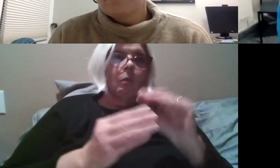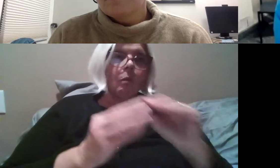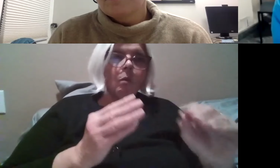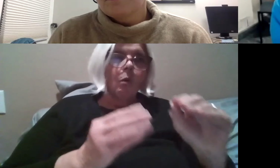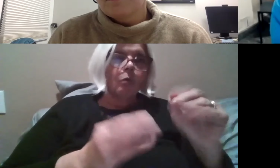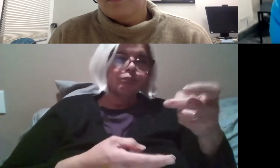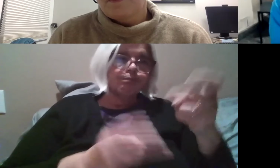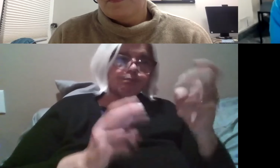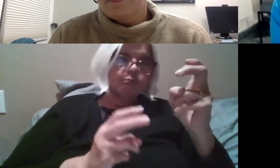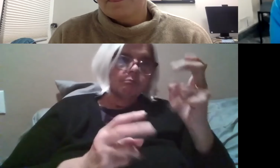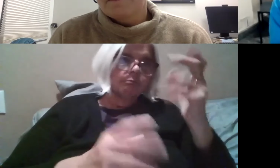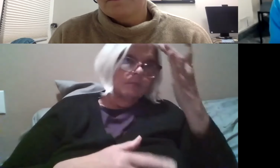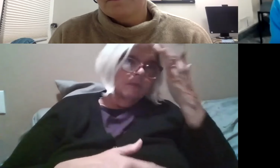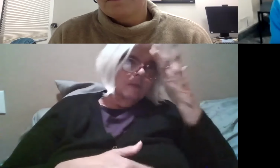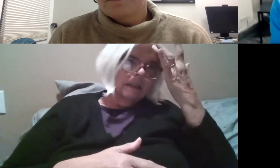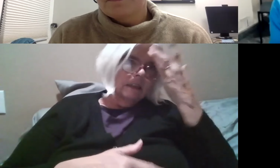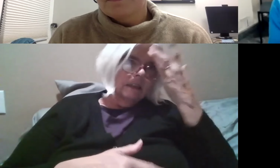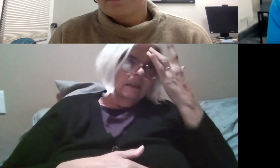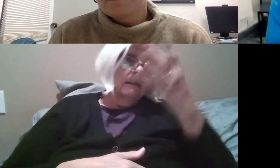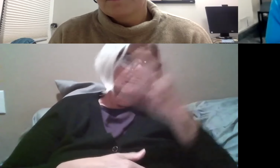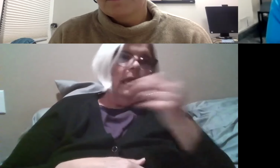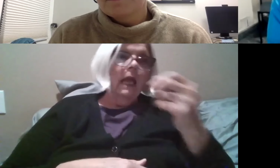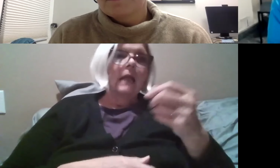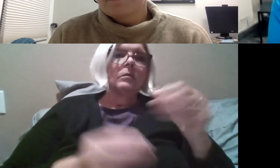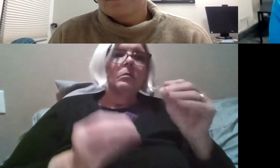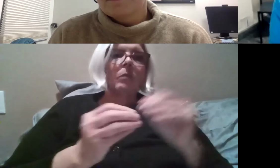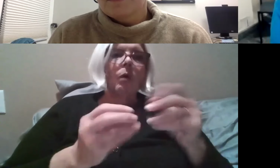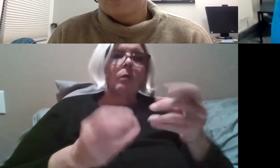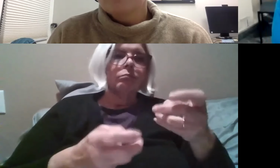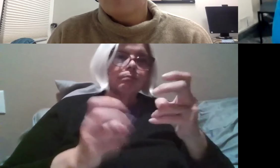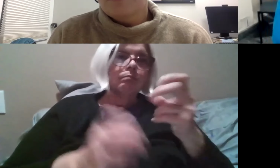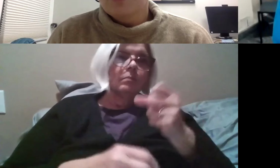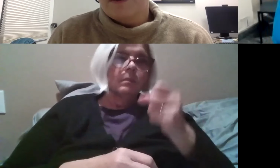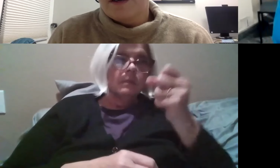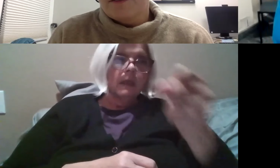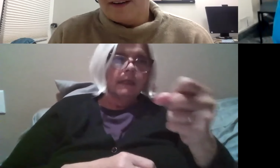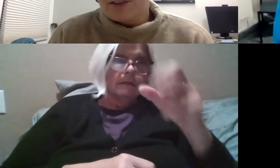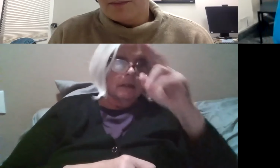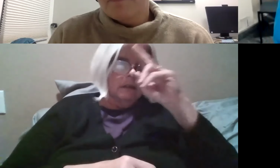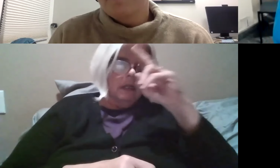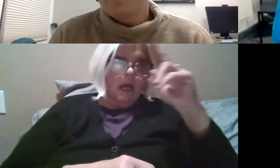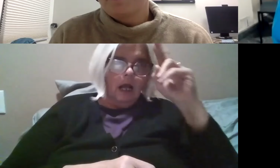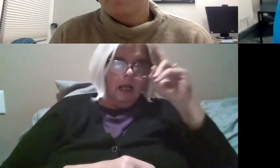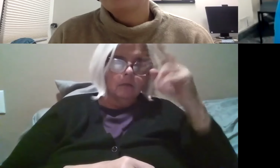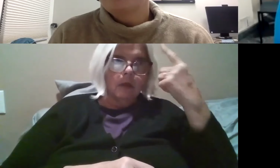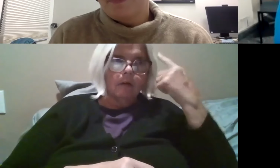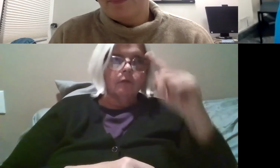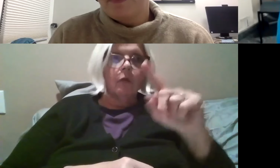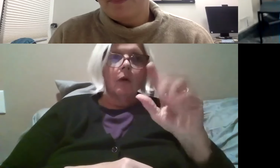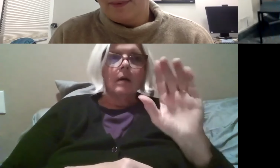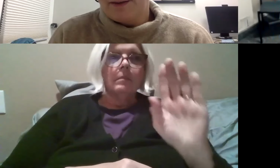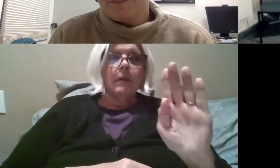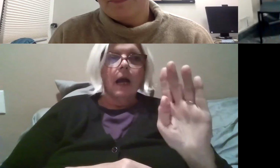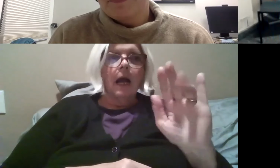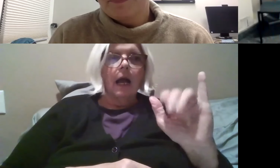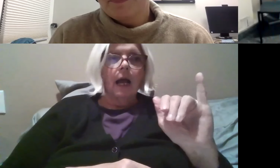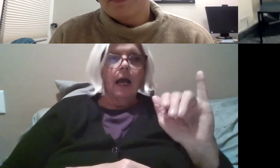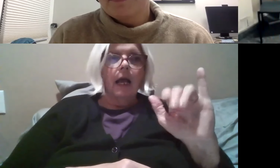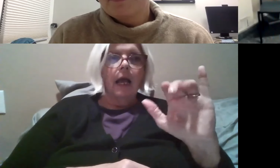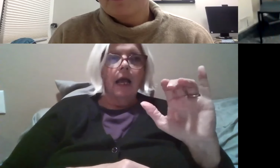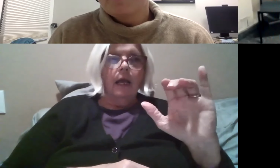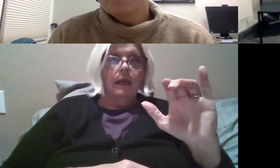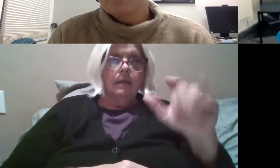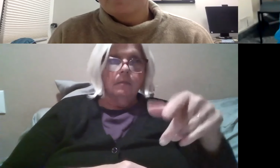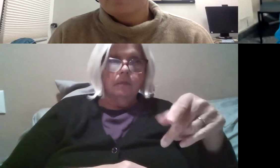when you look both in Vermont and nationally. And the thought really is COVID infection. From COVID infections, thank you. Yes, from COVID